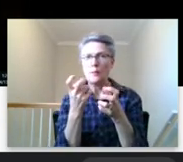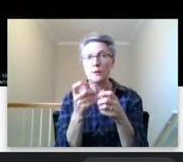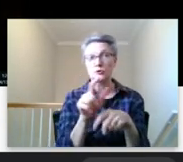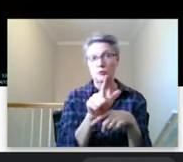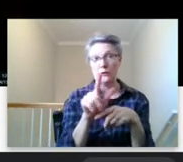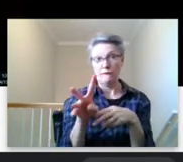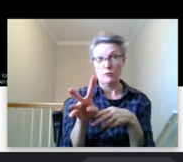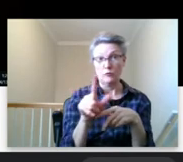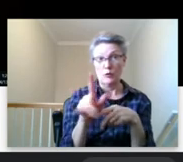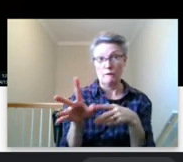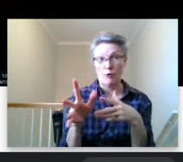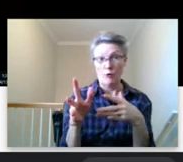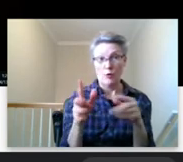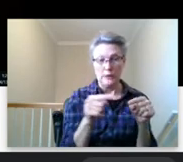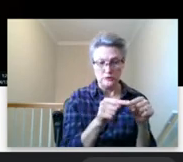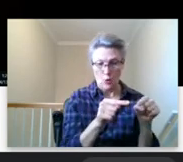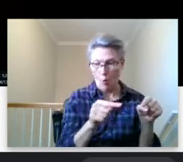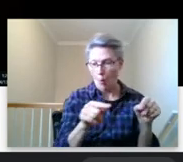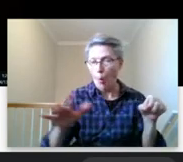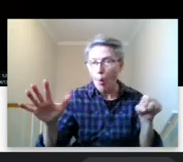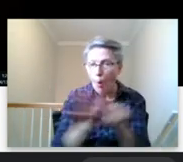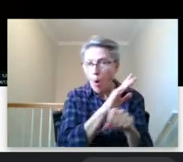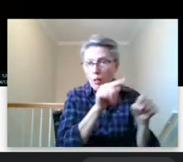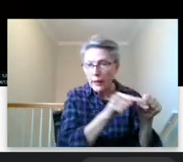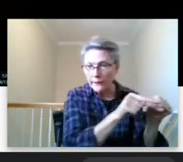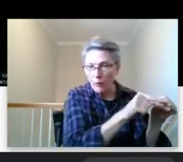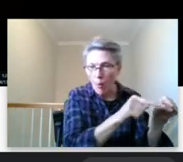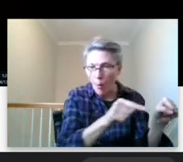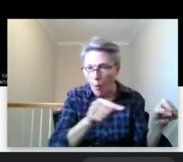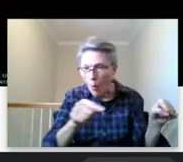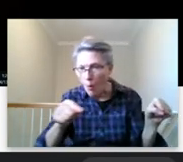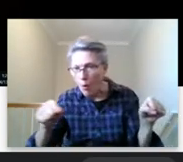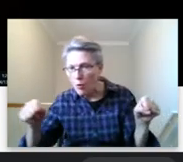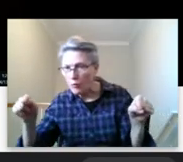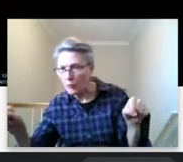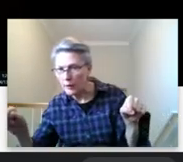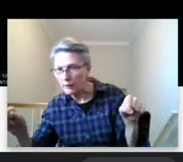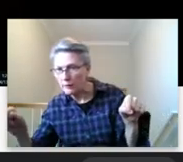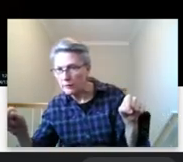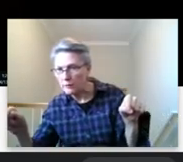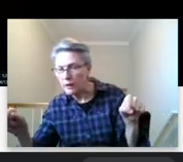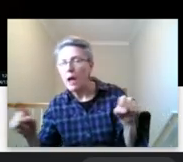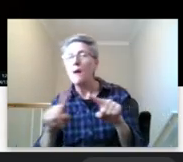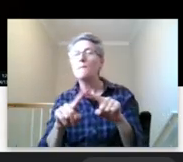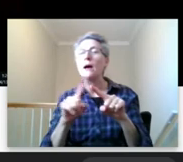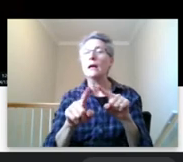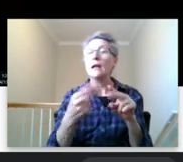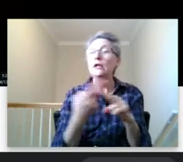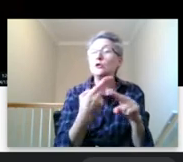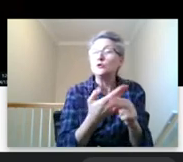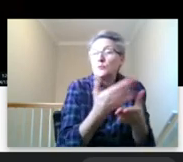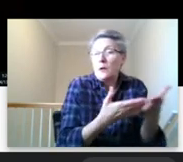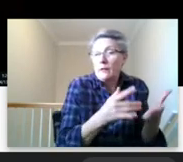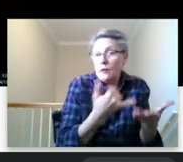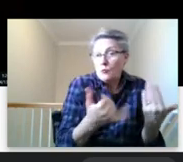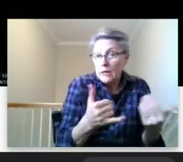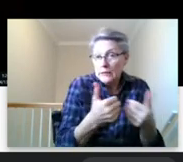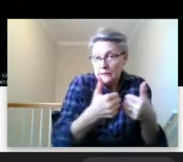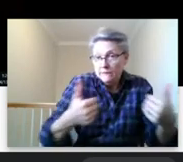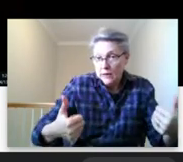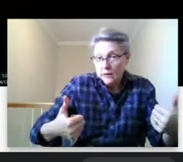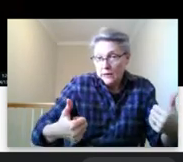because 24 is the length from one end all the way to the other end, but I only need to stop at this dotted line,